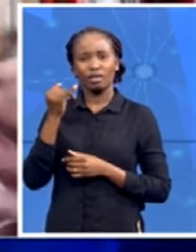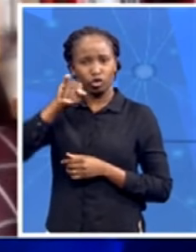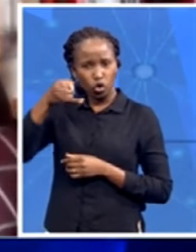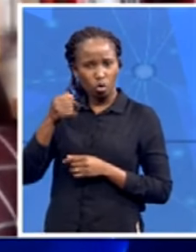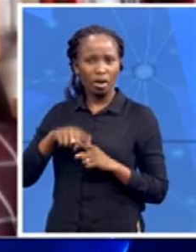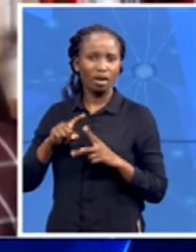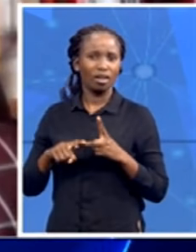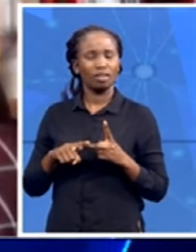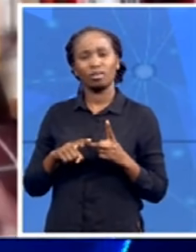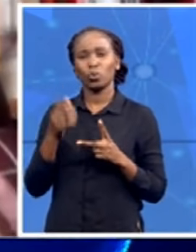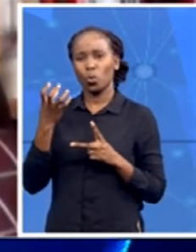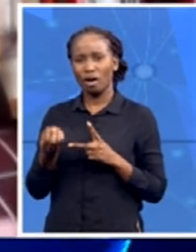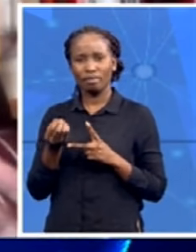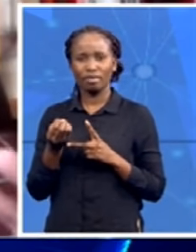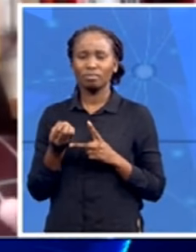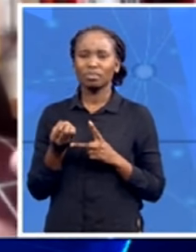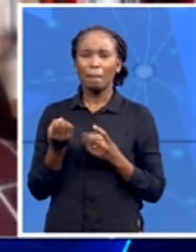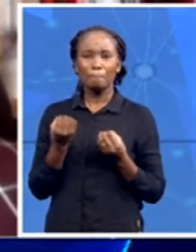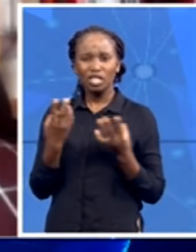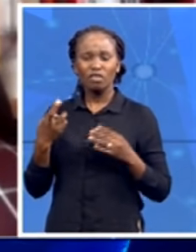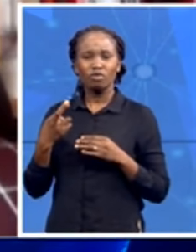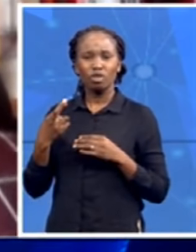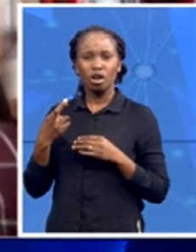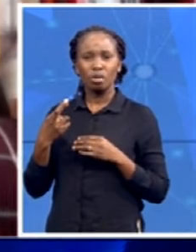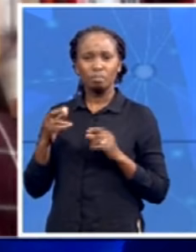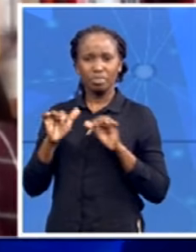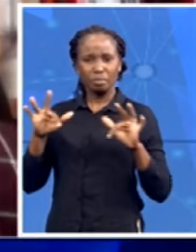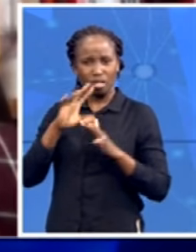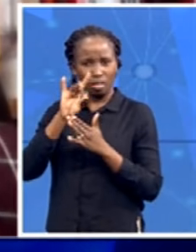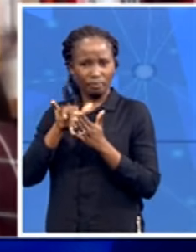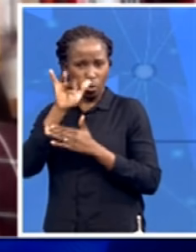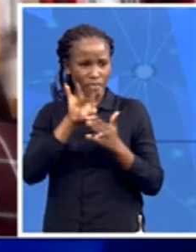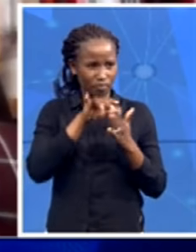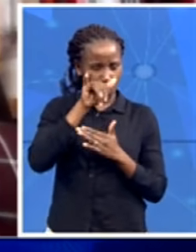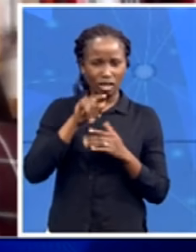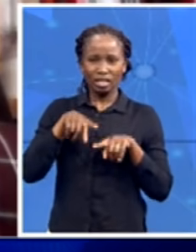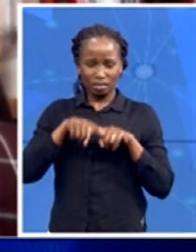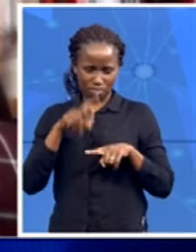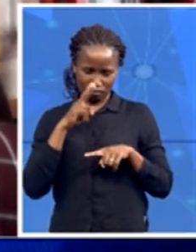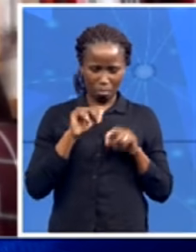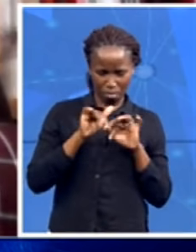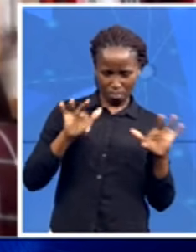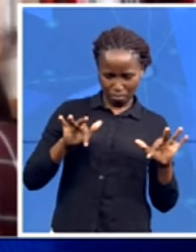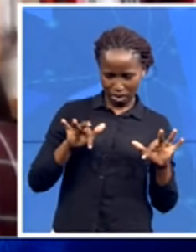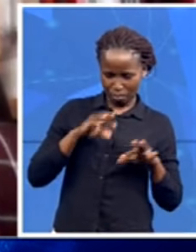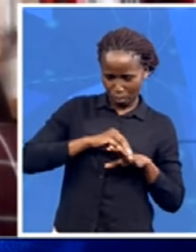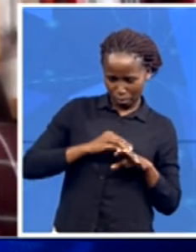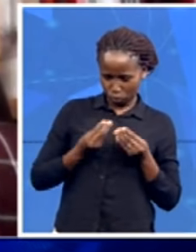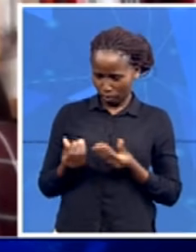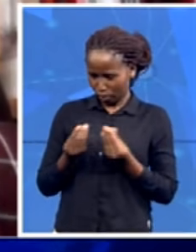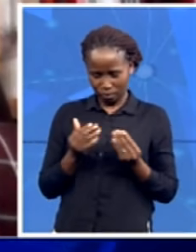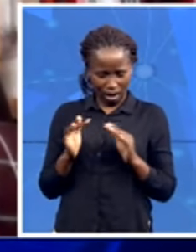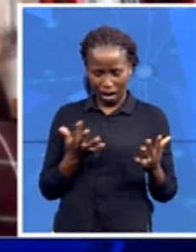rational voters who vote in relation to public policy issues, not in relation to the